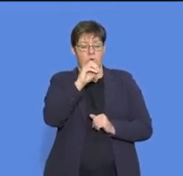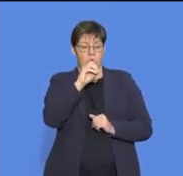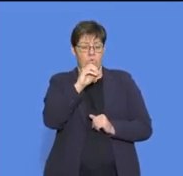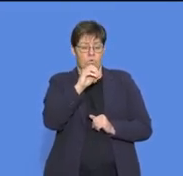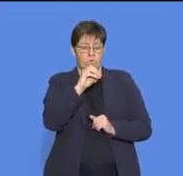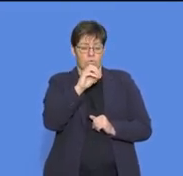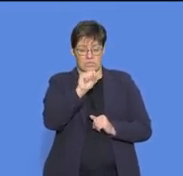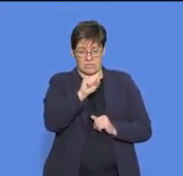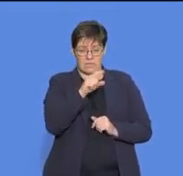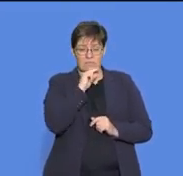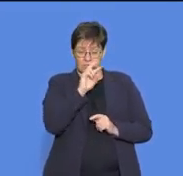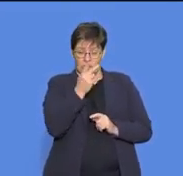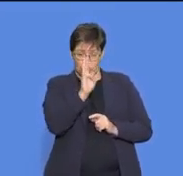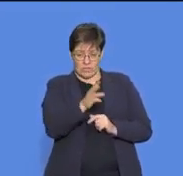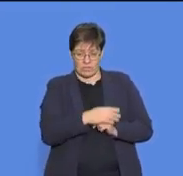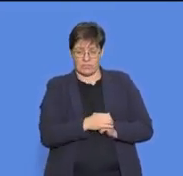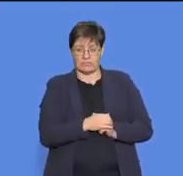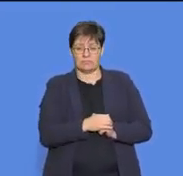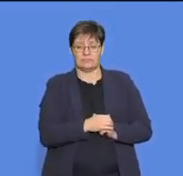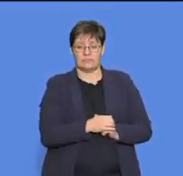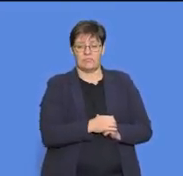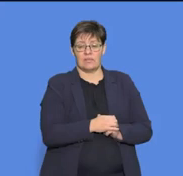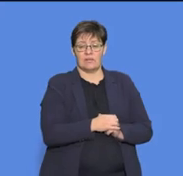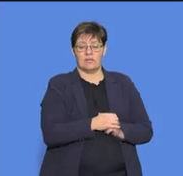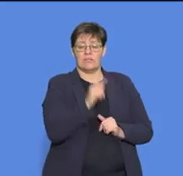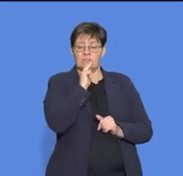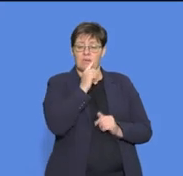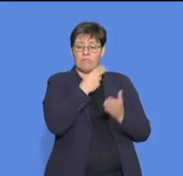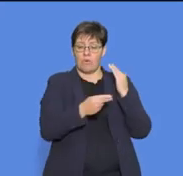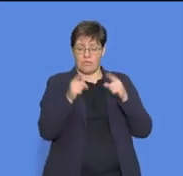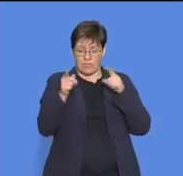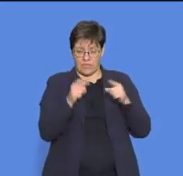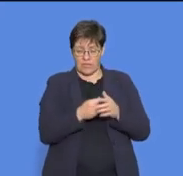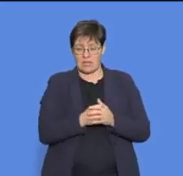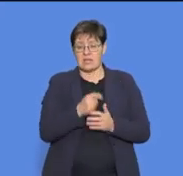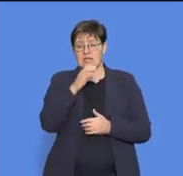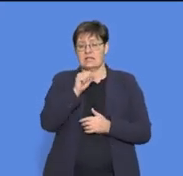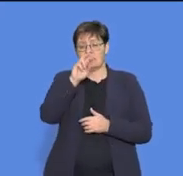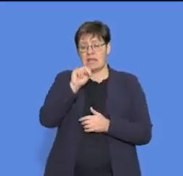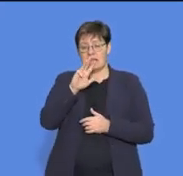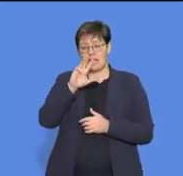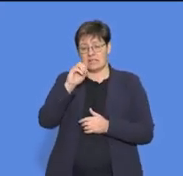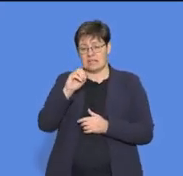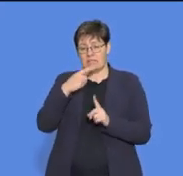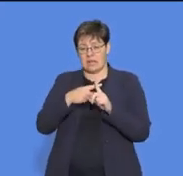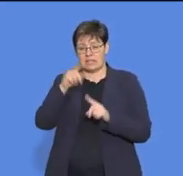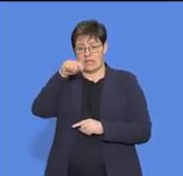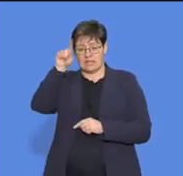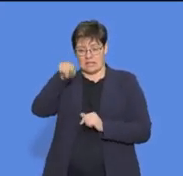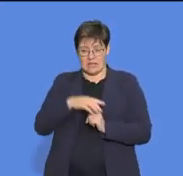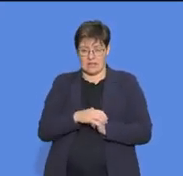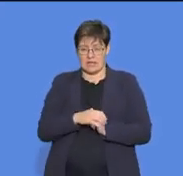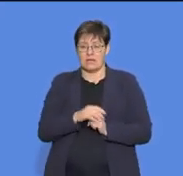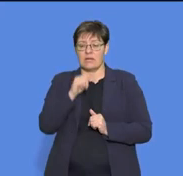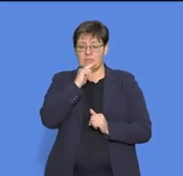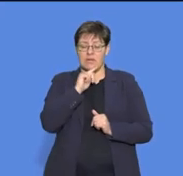this is going to remind us of our co-ratio rule, so we're going to have to change that in a second. Okay, so if I multiply both sides by sine of